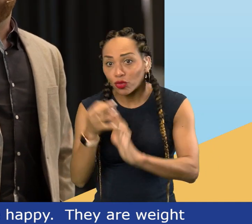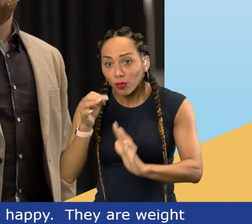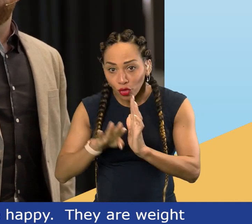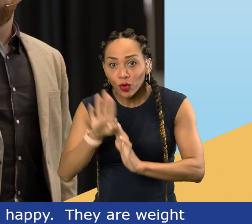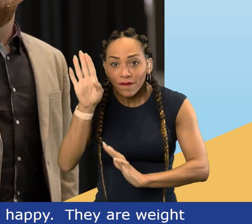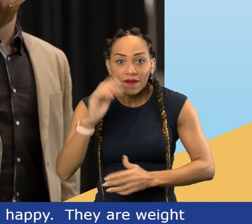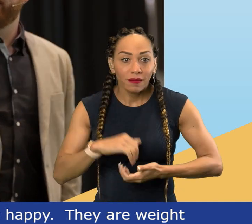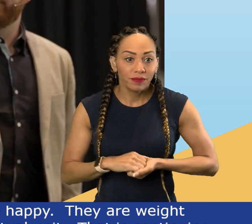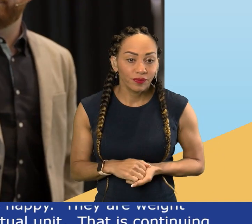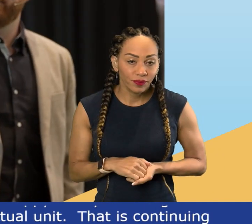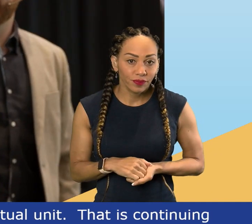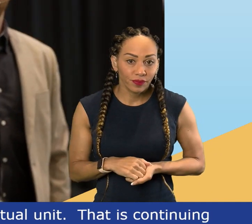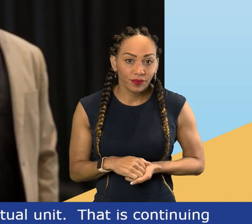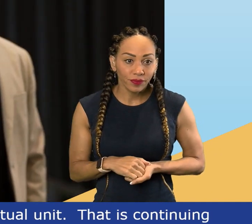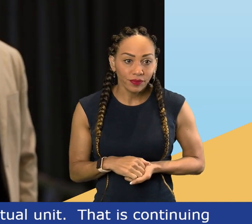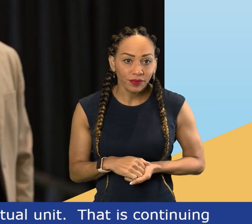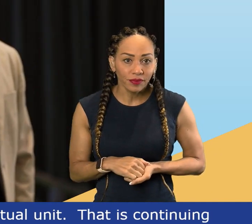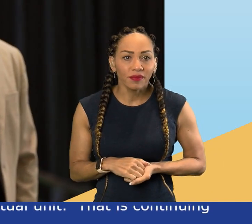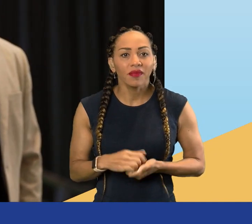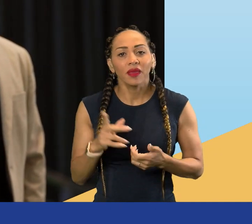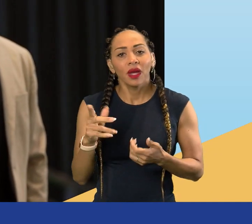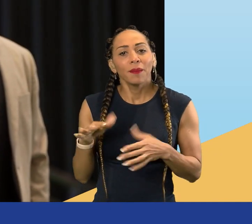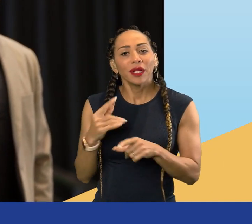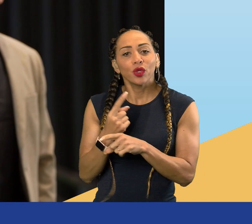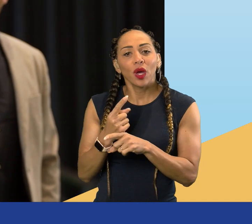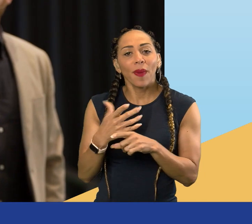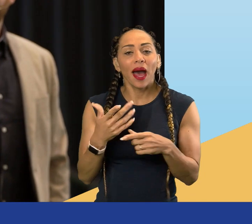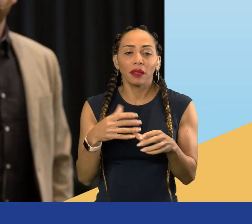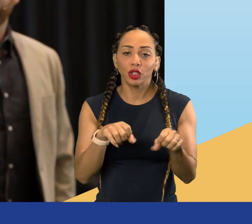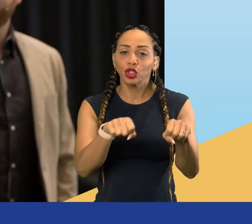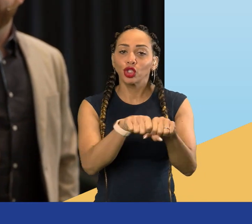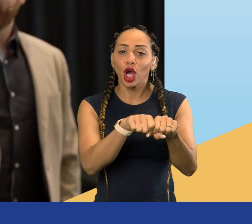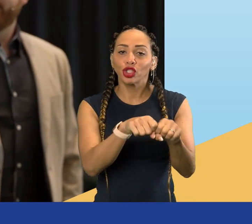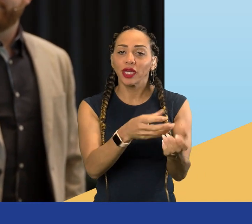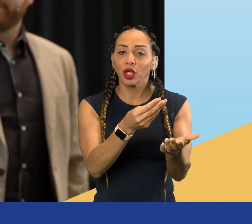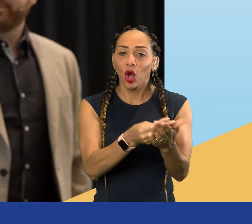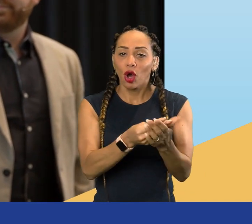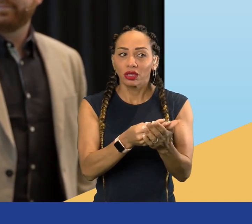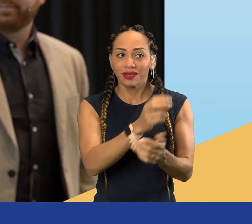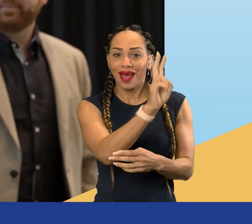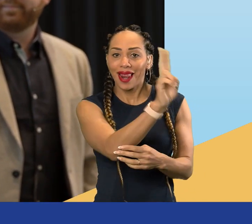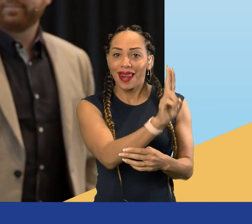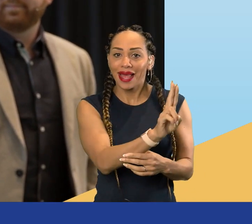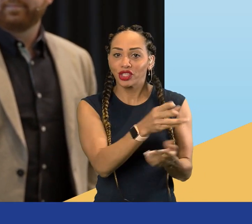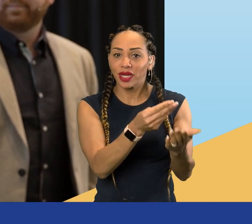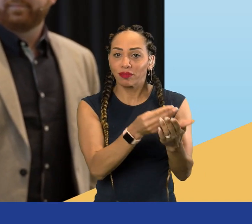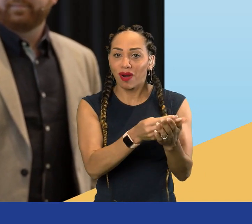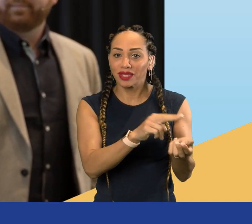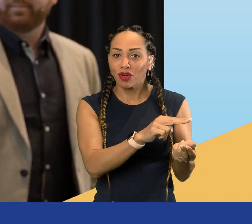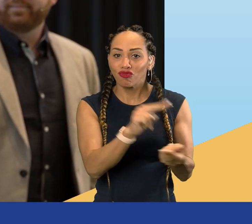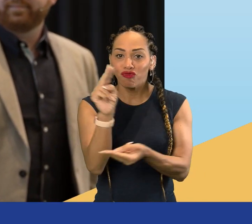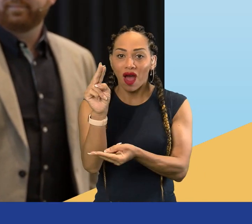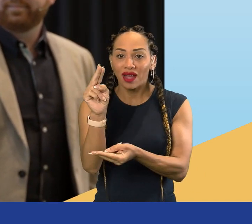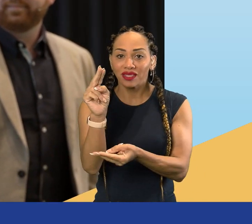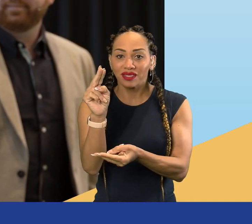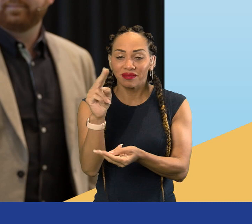So the other thing we're talking about charging is the cost of using public chargers. So we talked about electricity prices rising. The downside is that, effectively, if you use